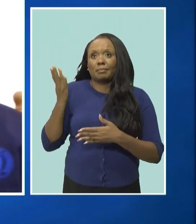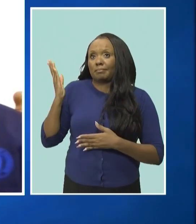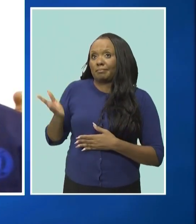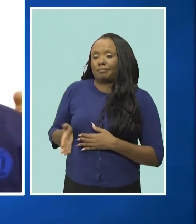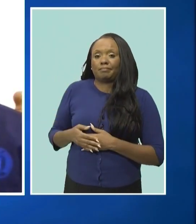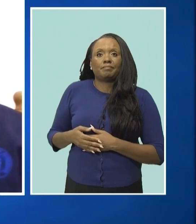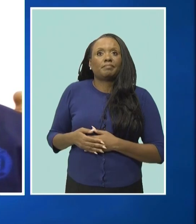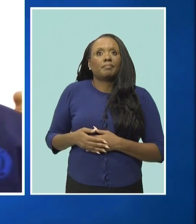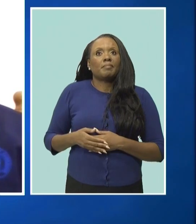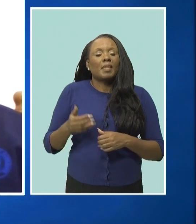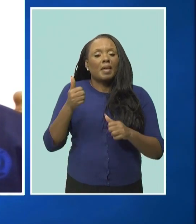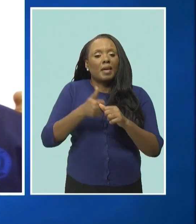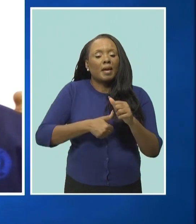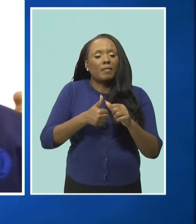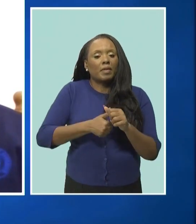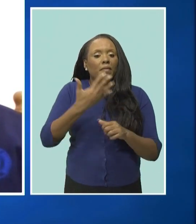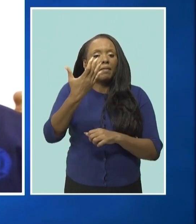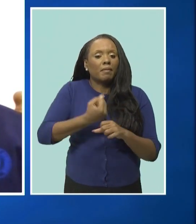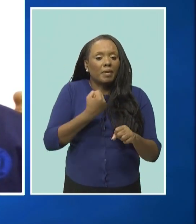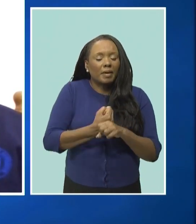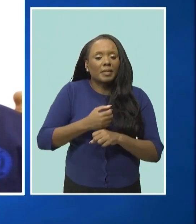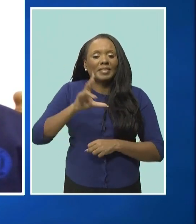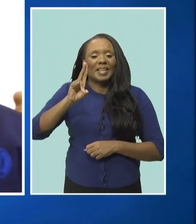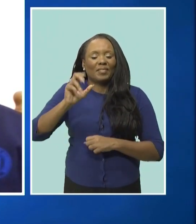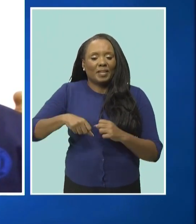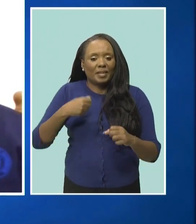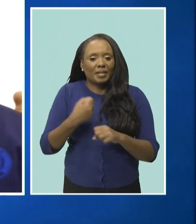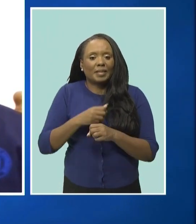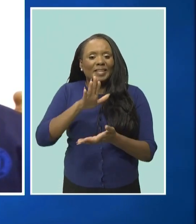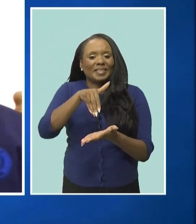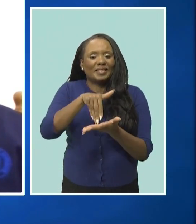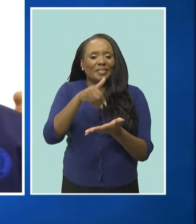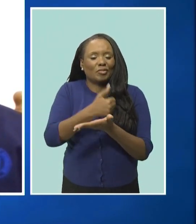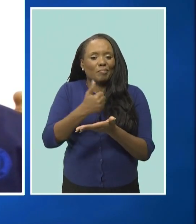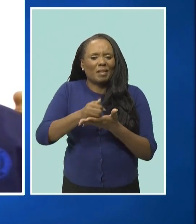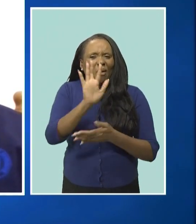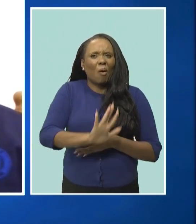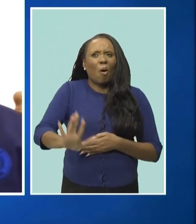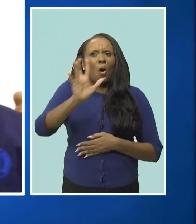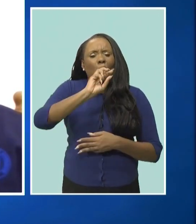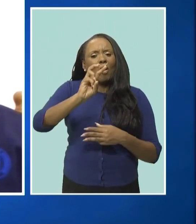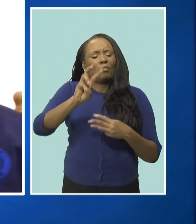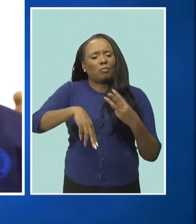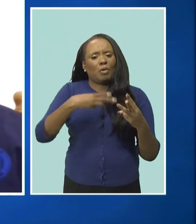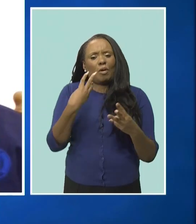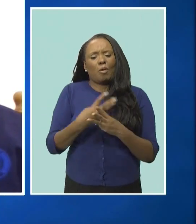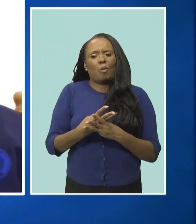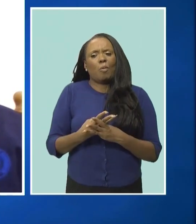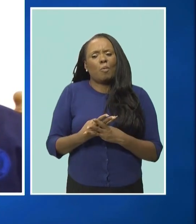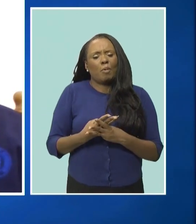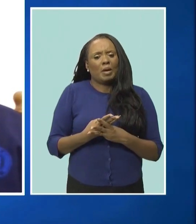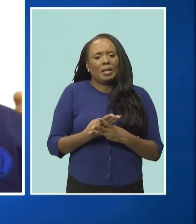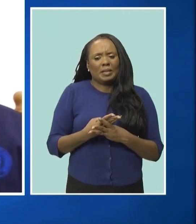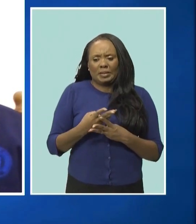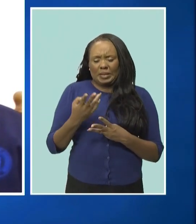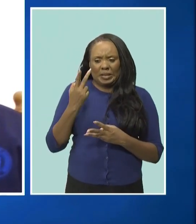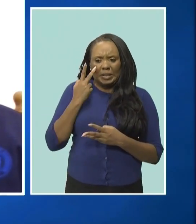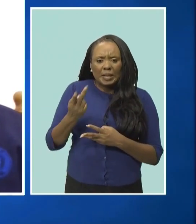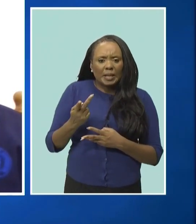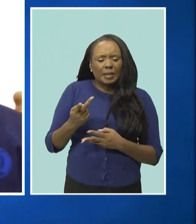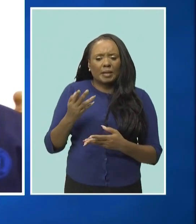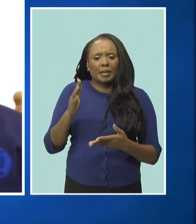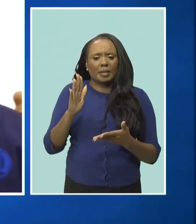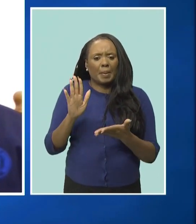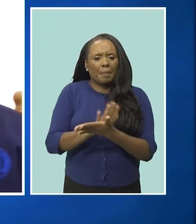to 7 years, central banks around the world look at their banknotes, look at the security features, look at what